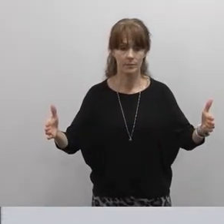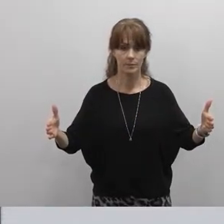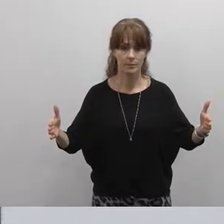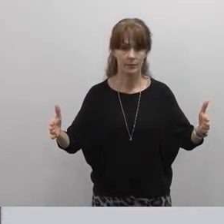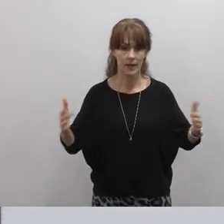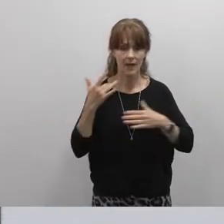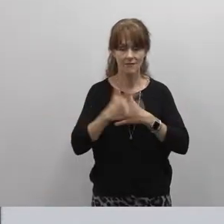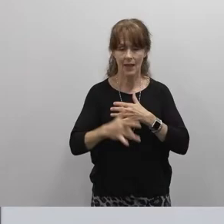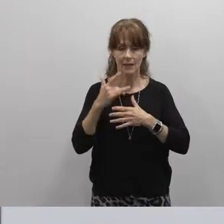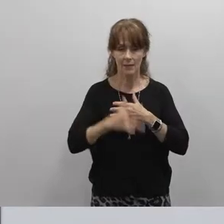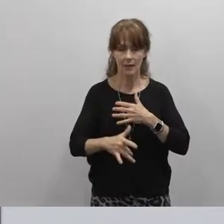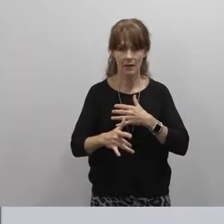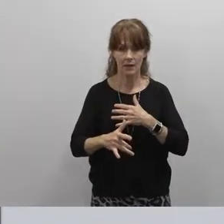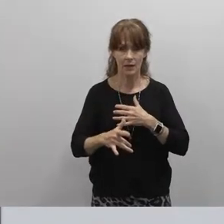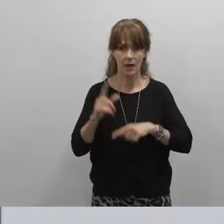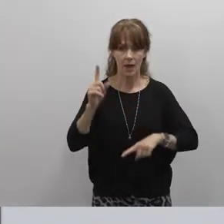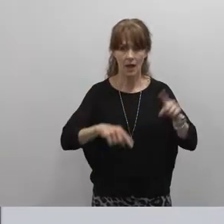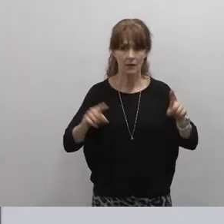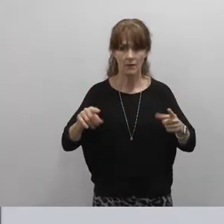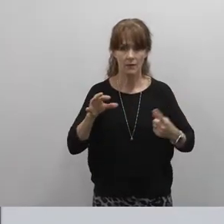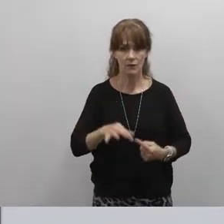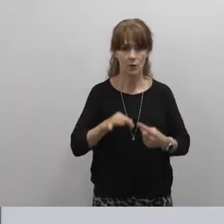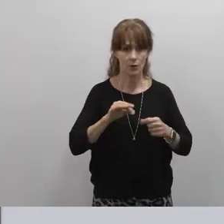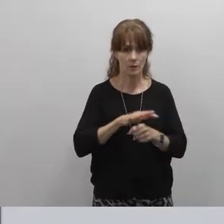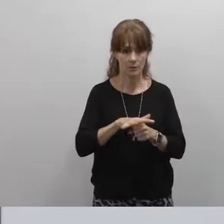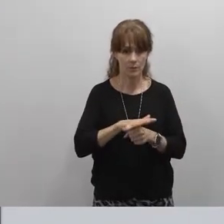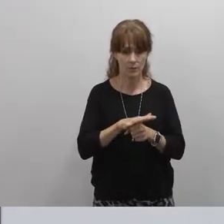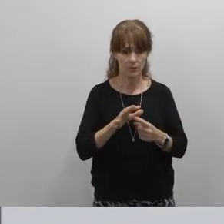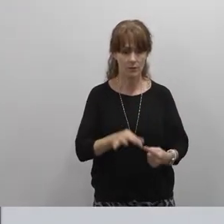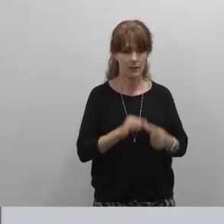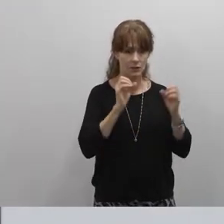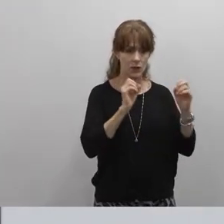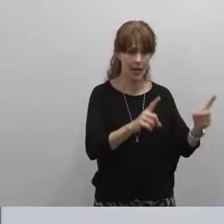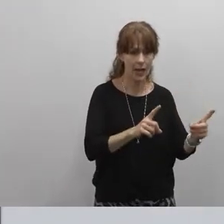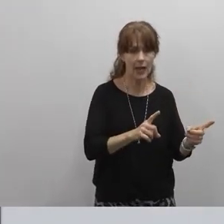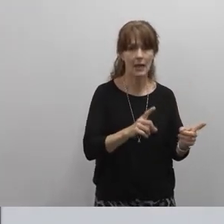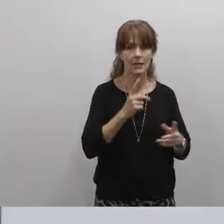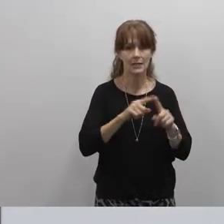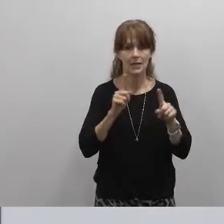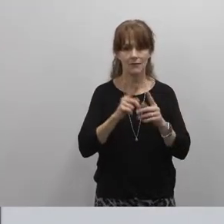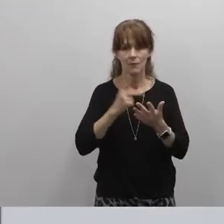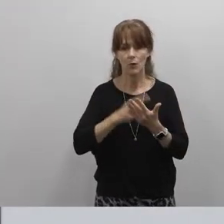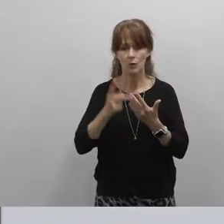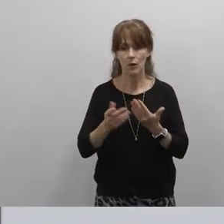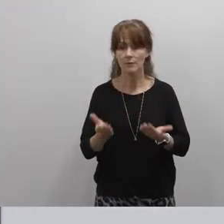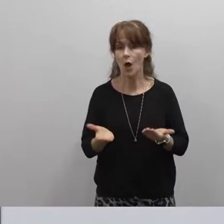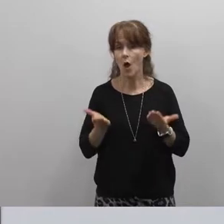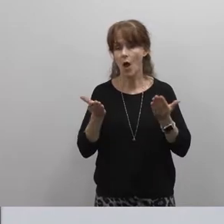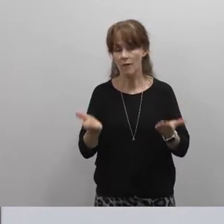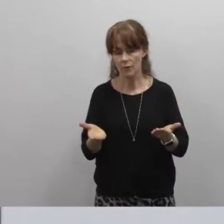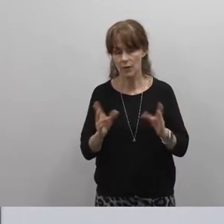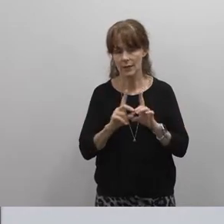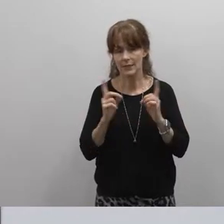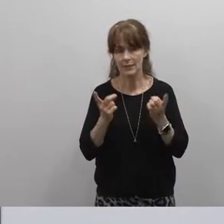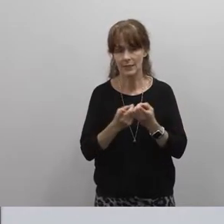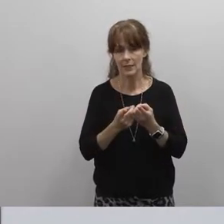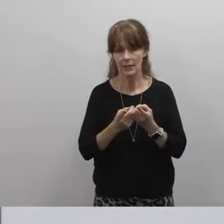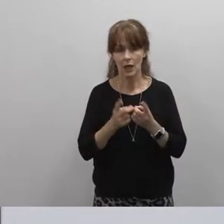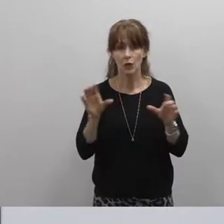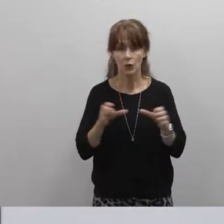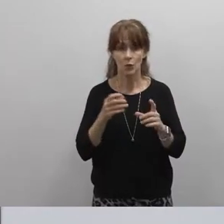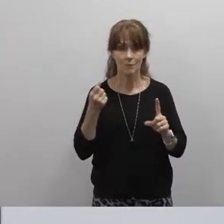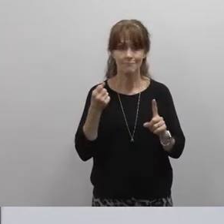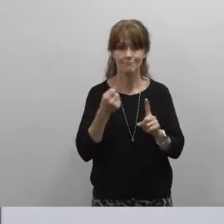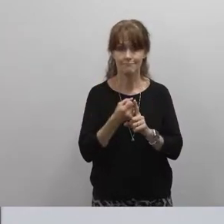the availability of different unique spaces for special ed, for different program offerings in the district, and do we hit those marks?